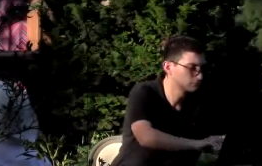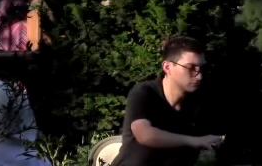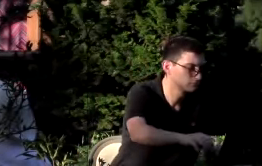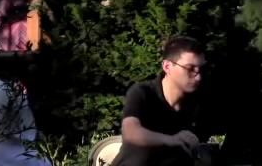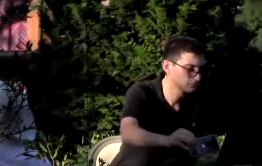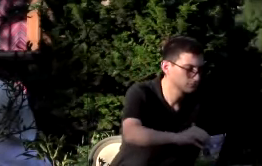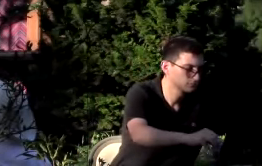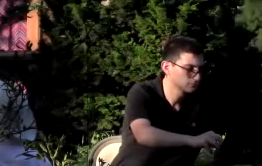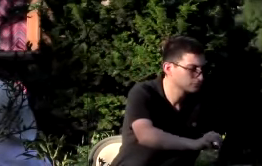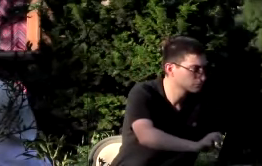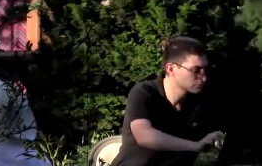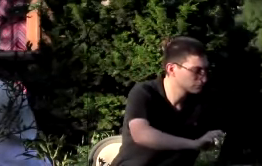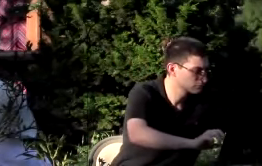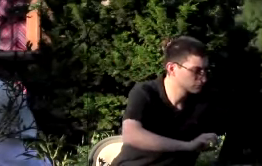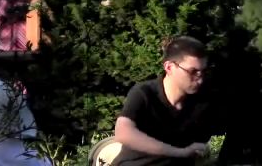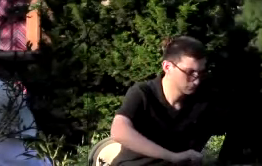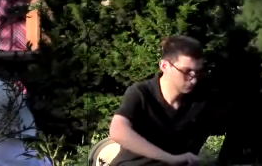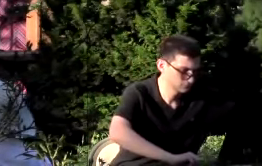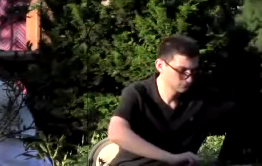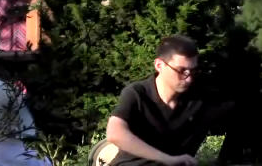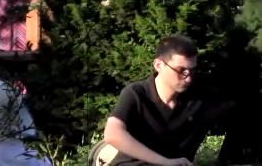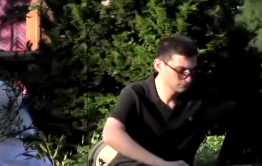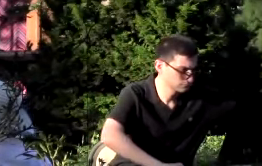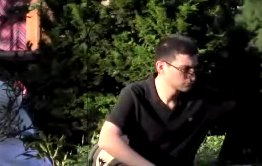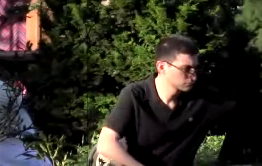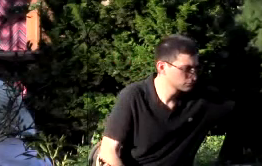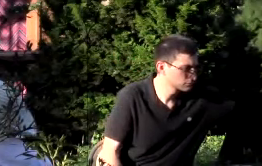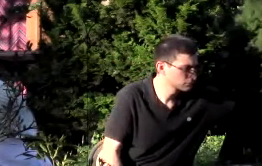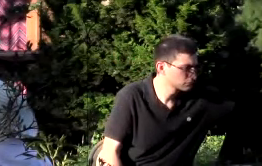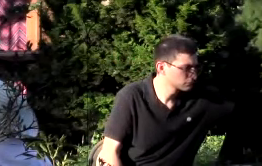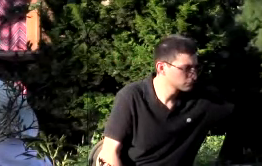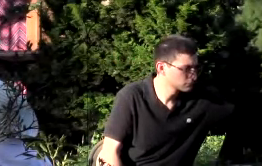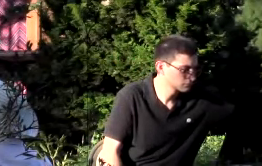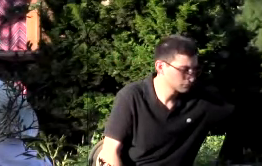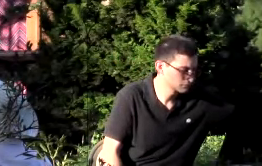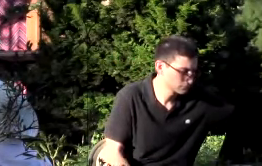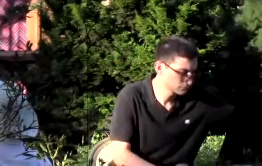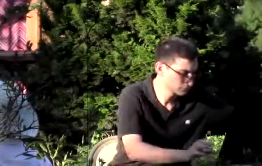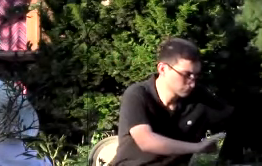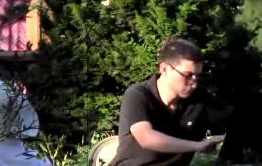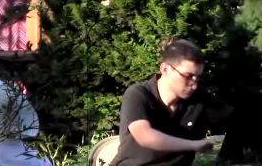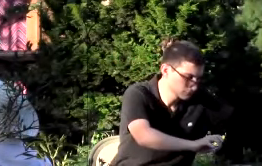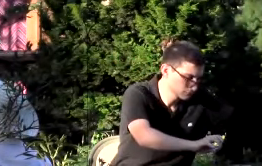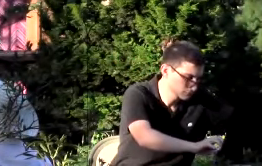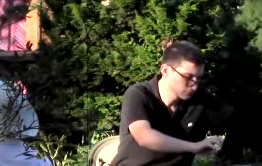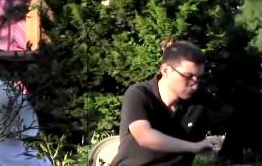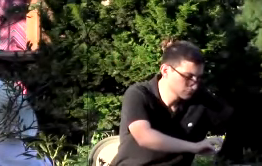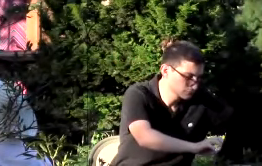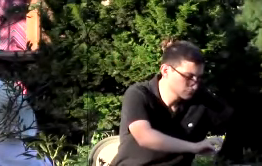utehila ratzon tamid avodat Yisrael amecha, baruch ata Adonai, she'odcha, levadcha,